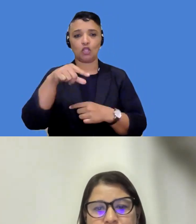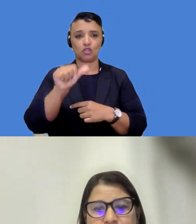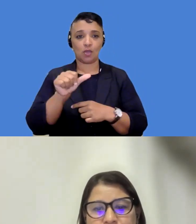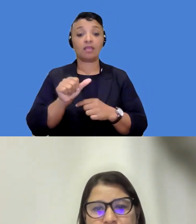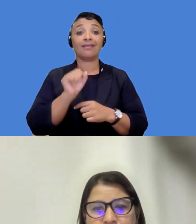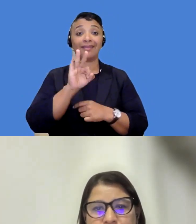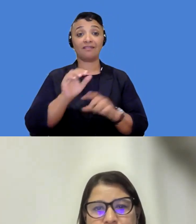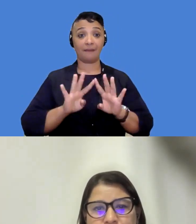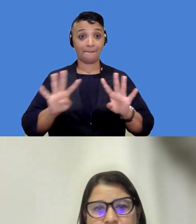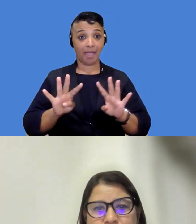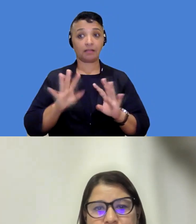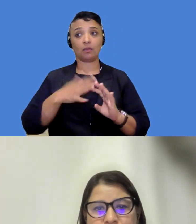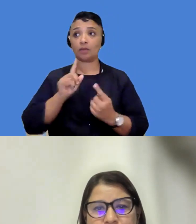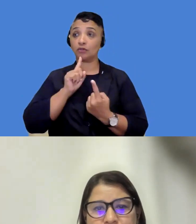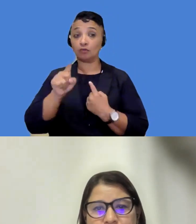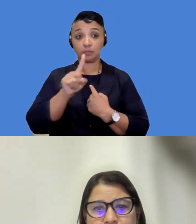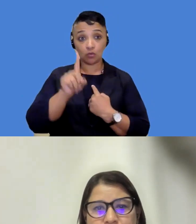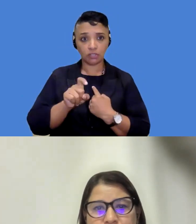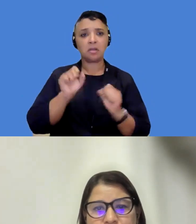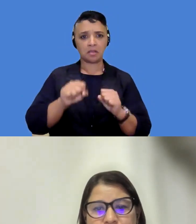to respond to.